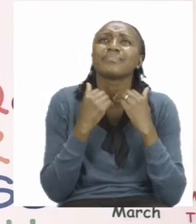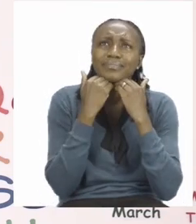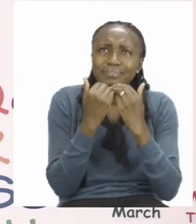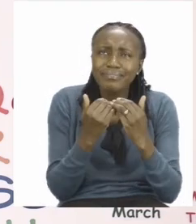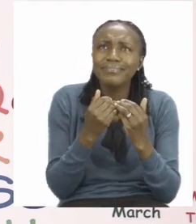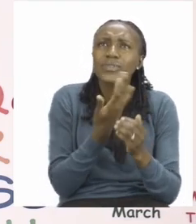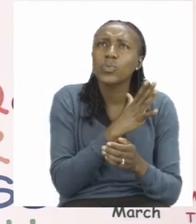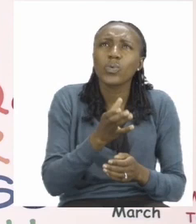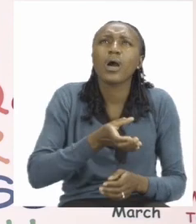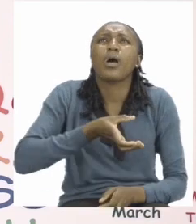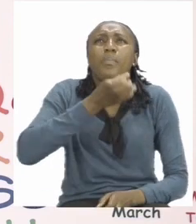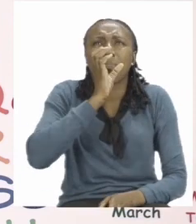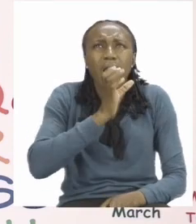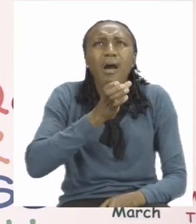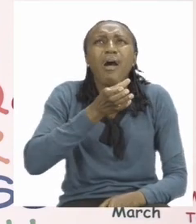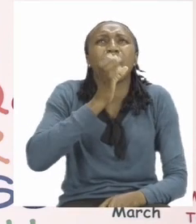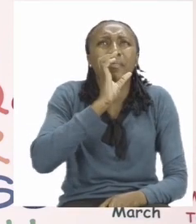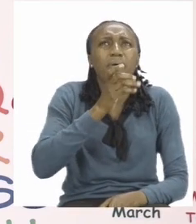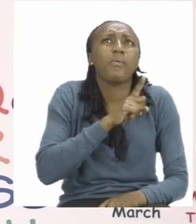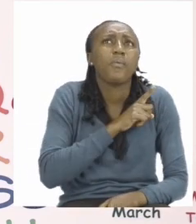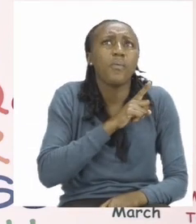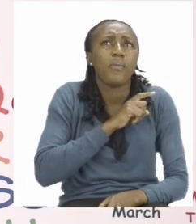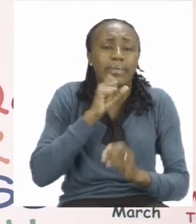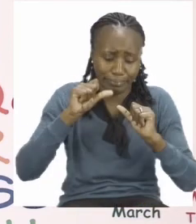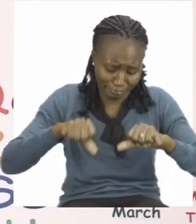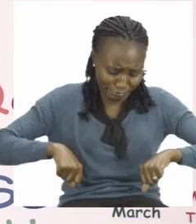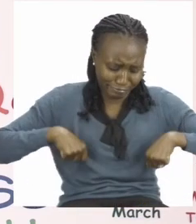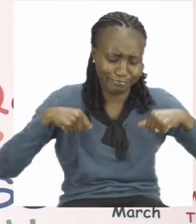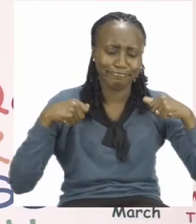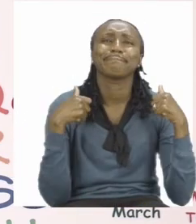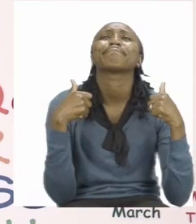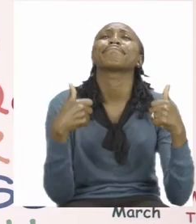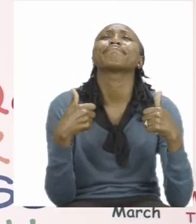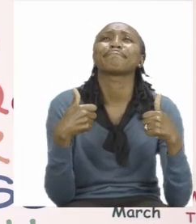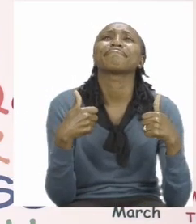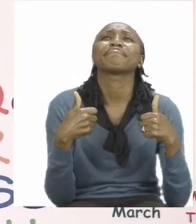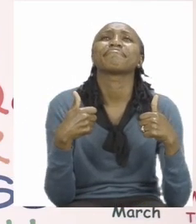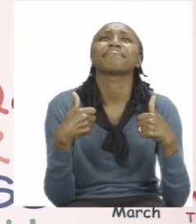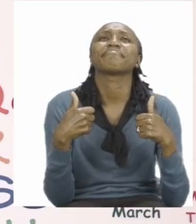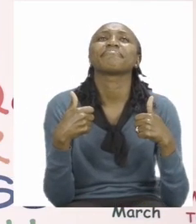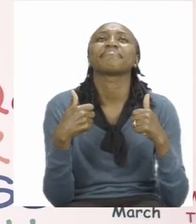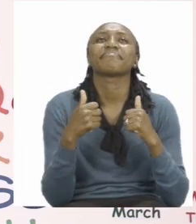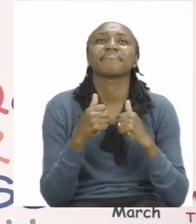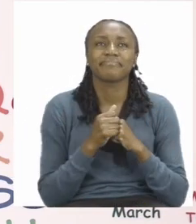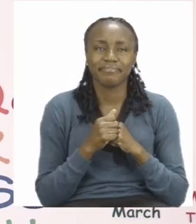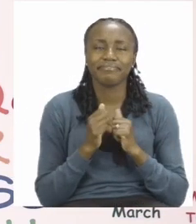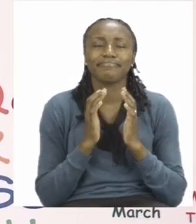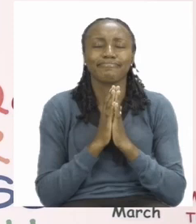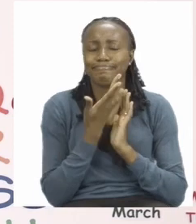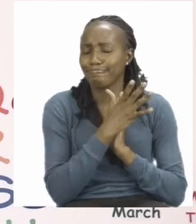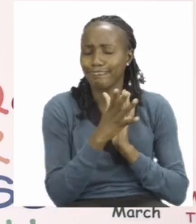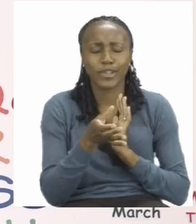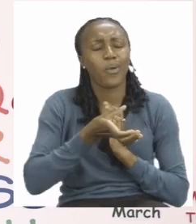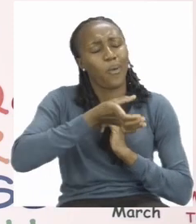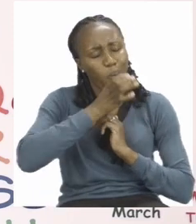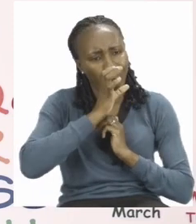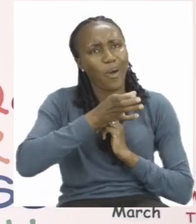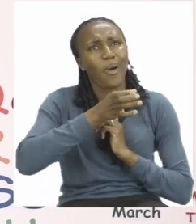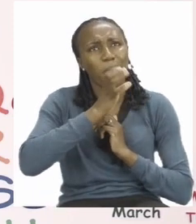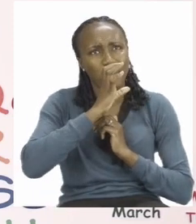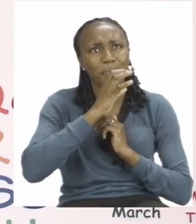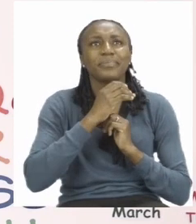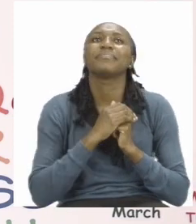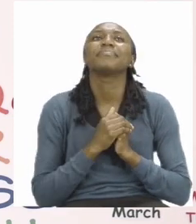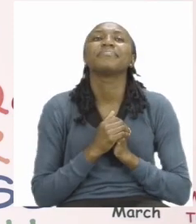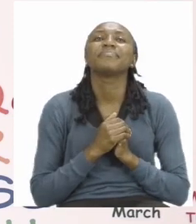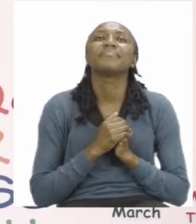lot of water to keep our bodies very healthy. So, drink water just the same way I have made